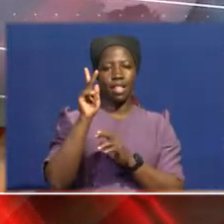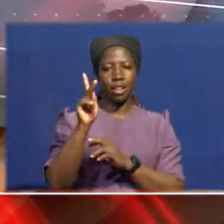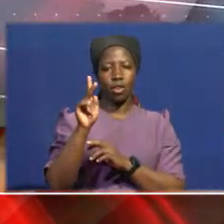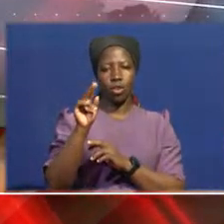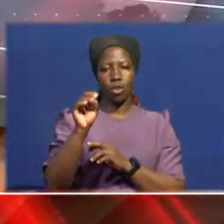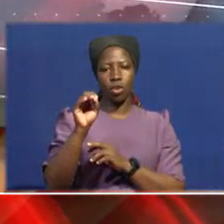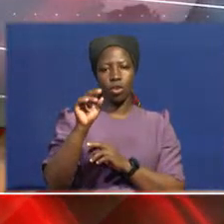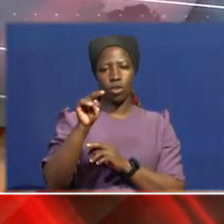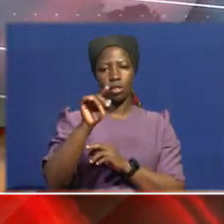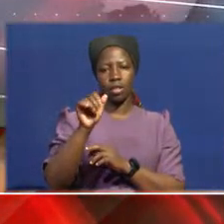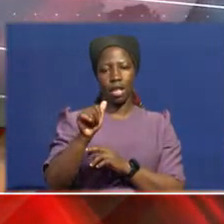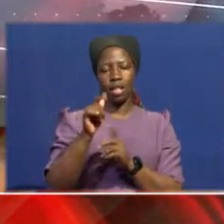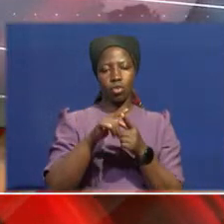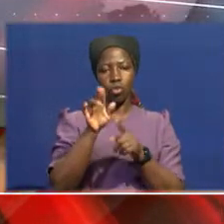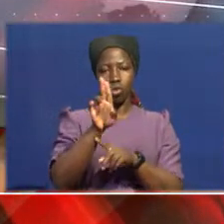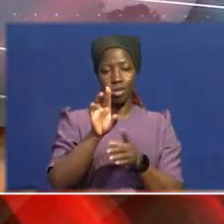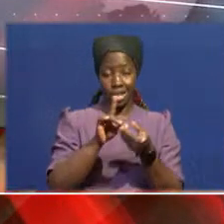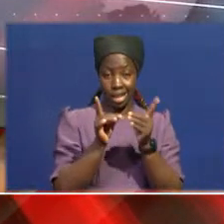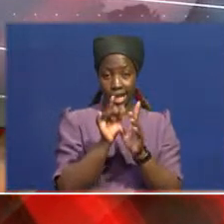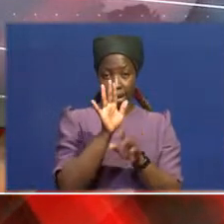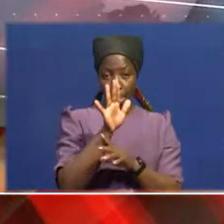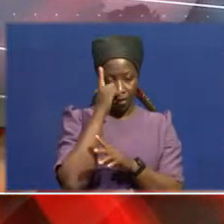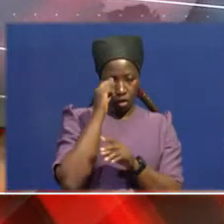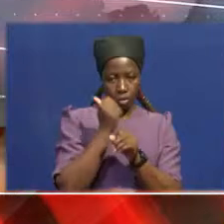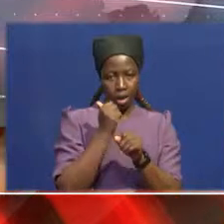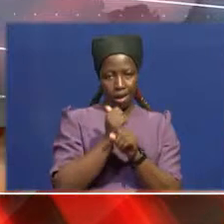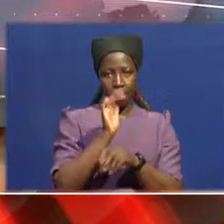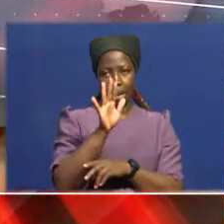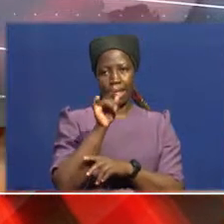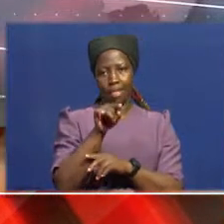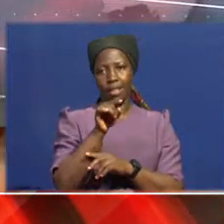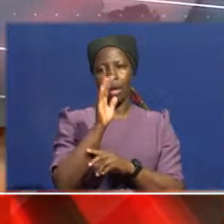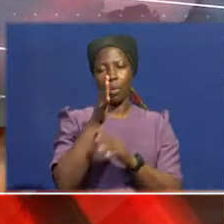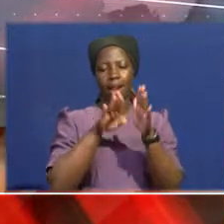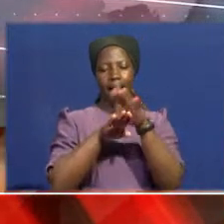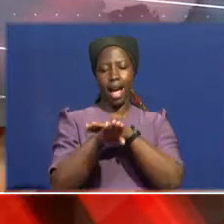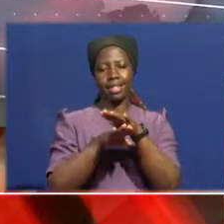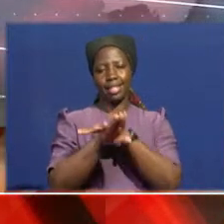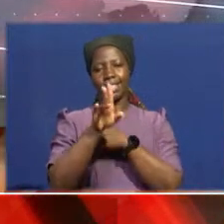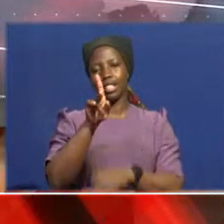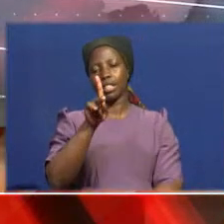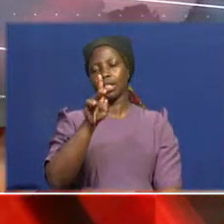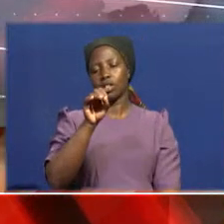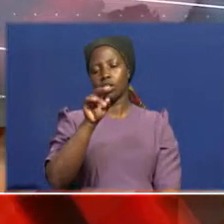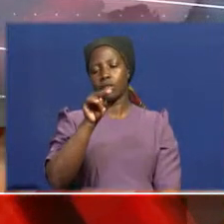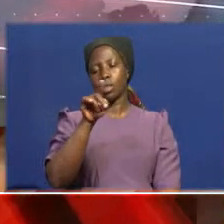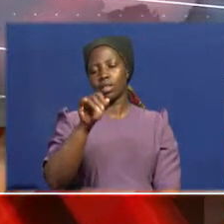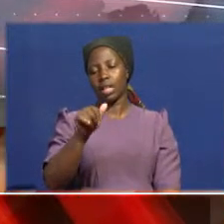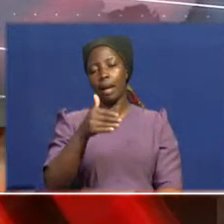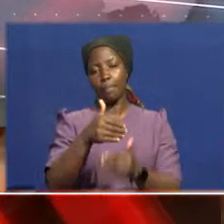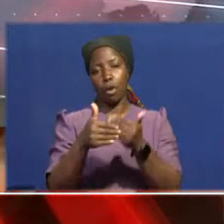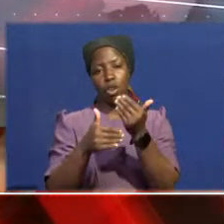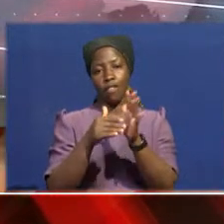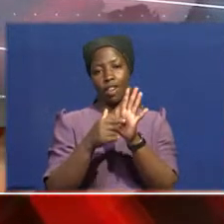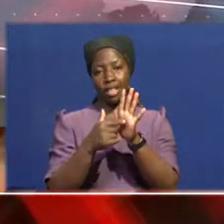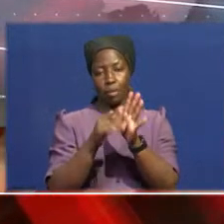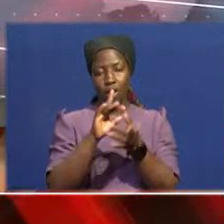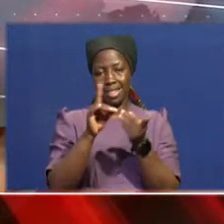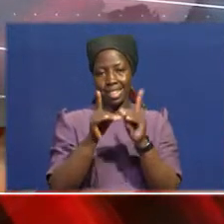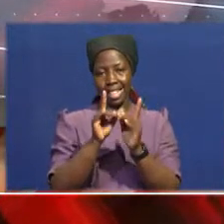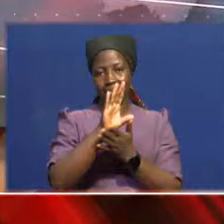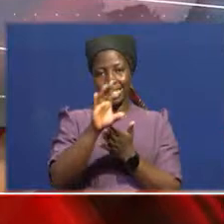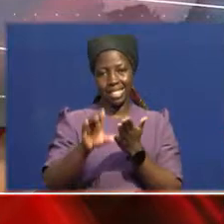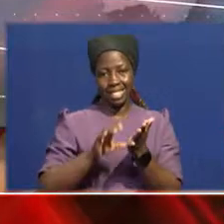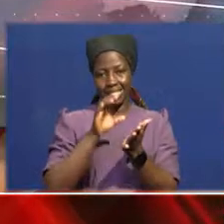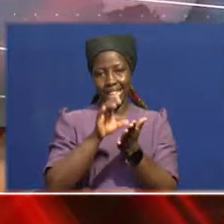its operation. Under the deal, Kenya Space Agency will access Konza-based infrastructure such as a data center, secured